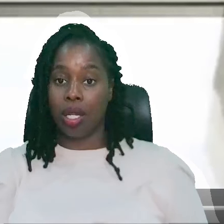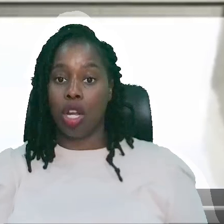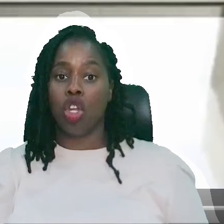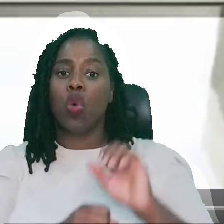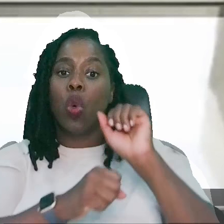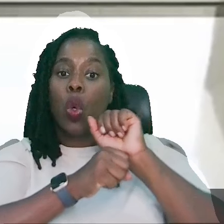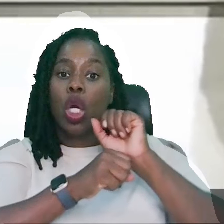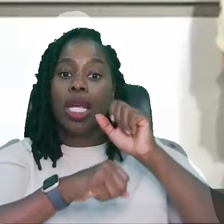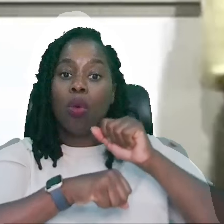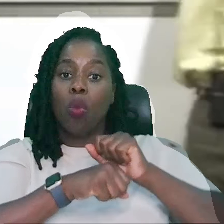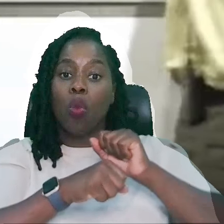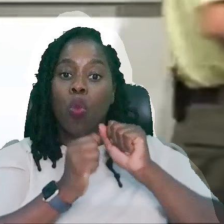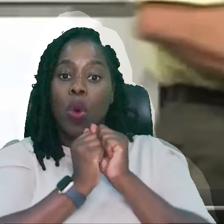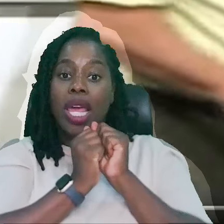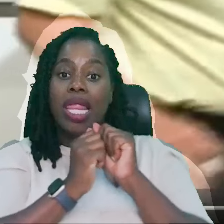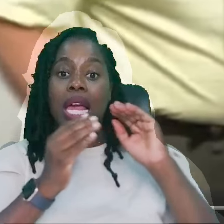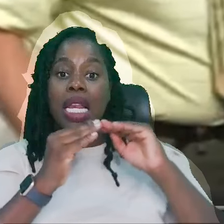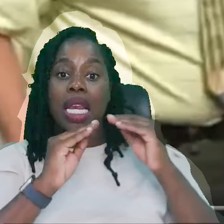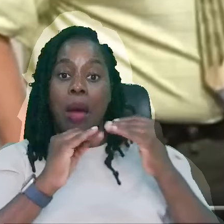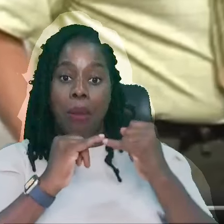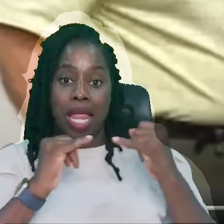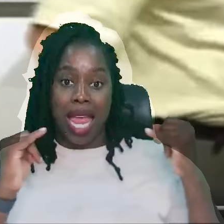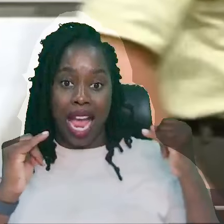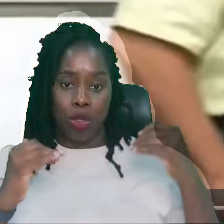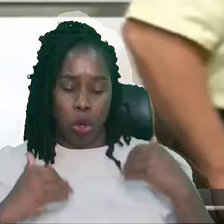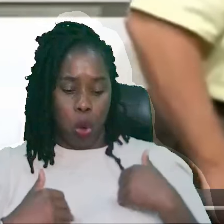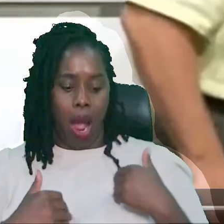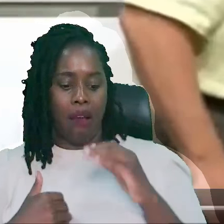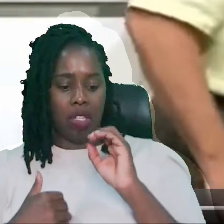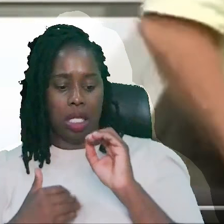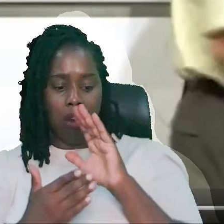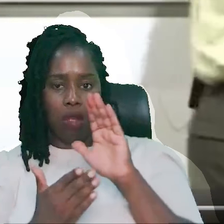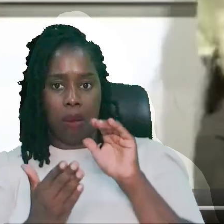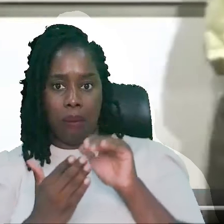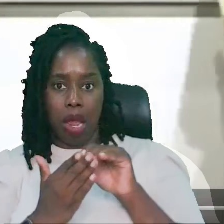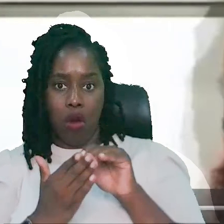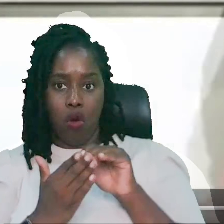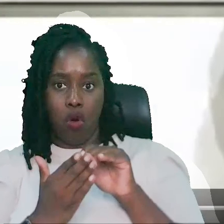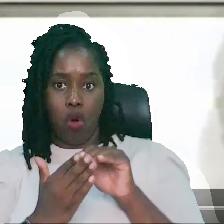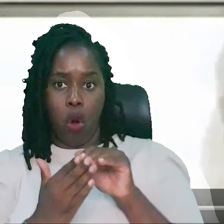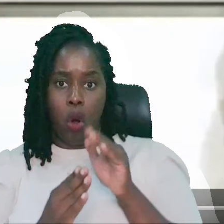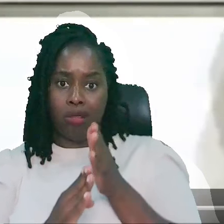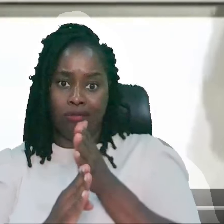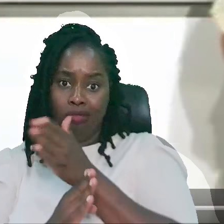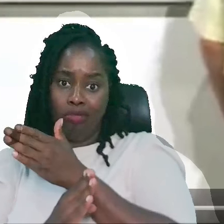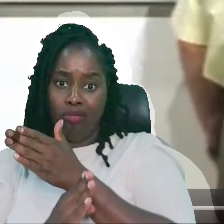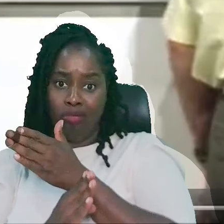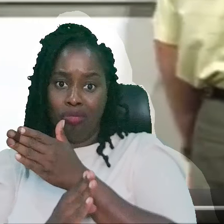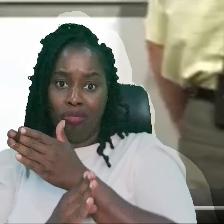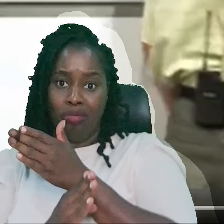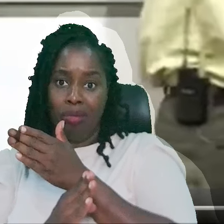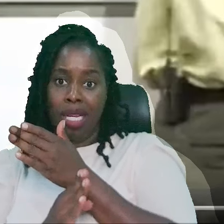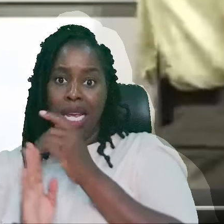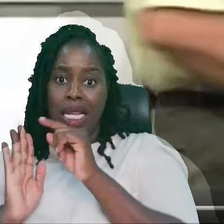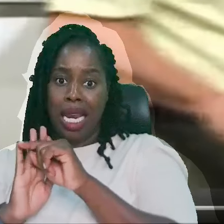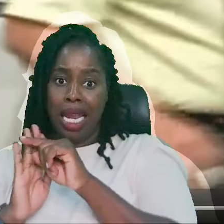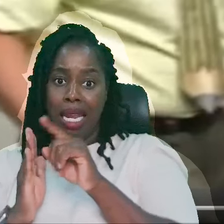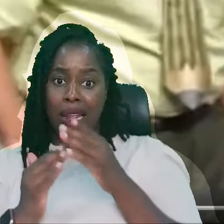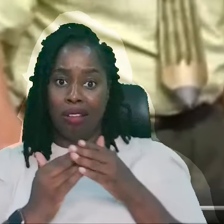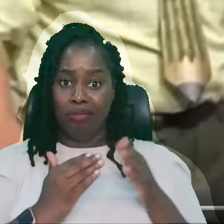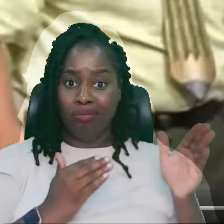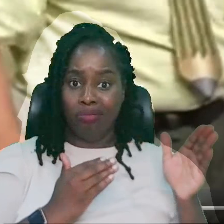number lines, where you had 0 in the middle and you had the positive numbers to the right of 0 and the negative numbers